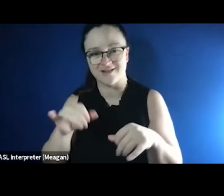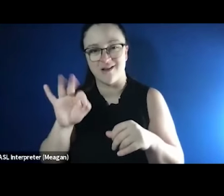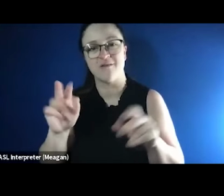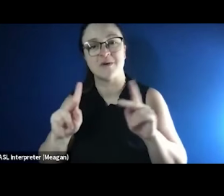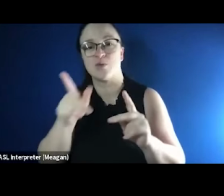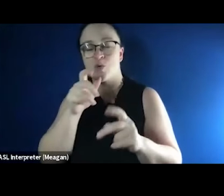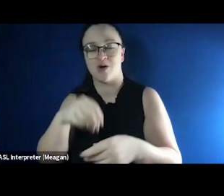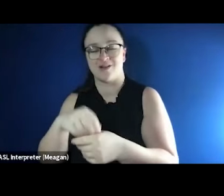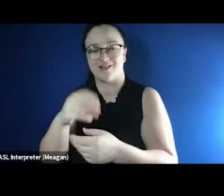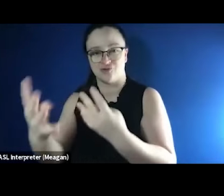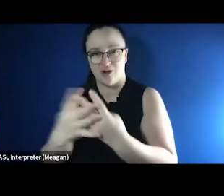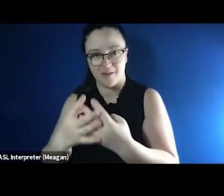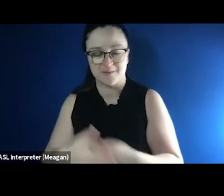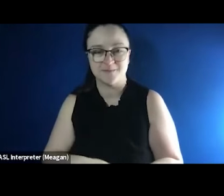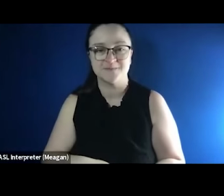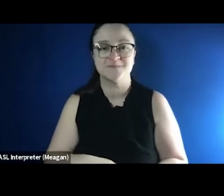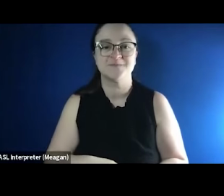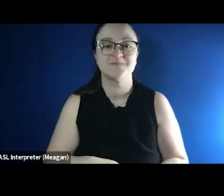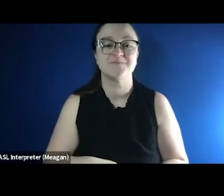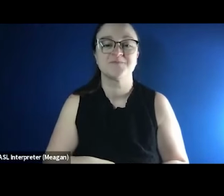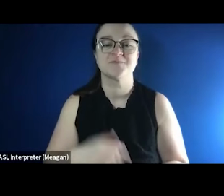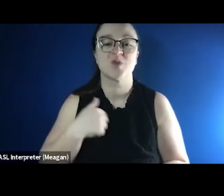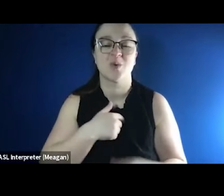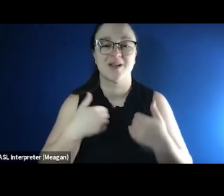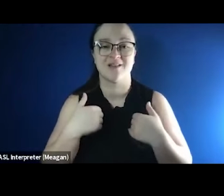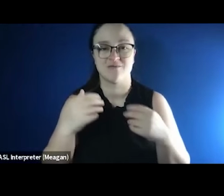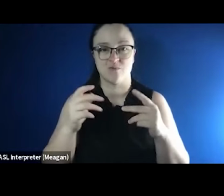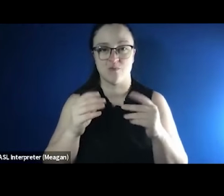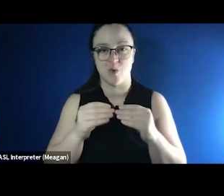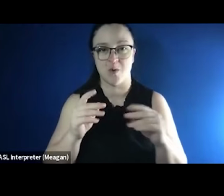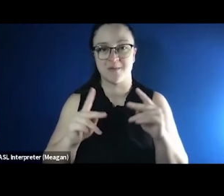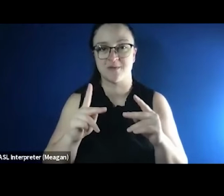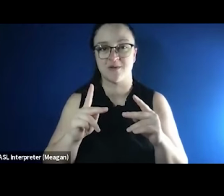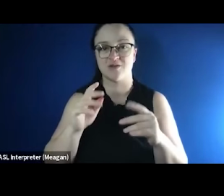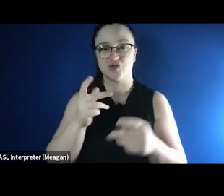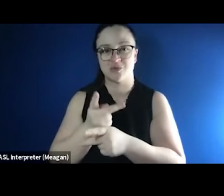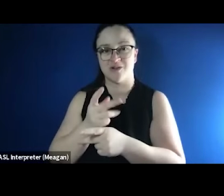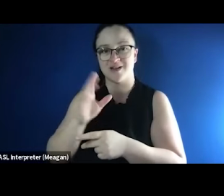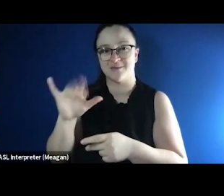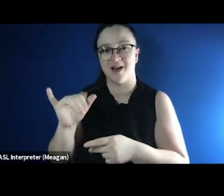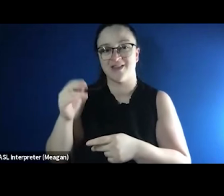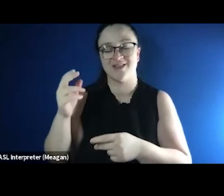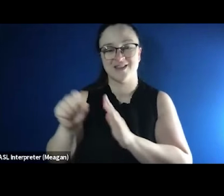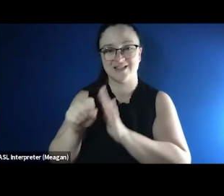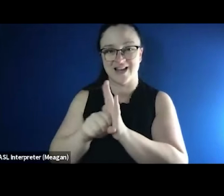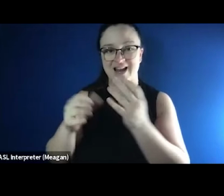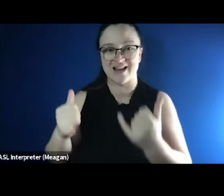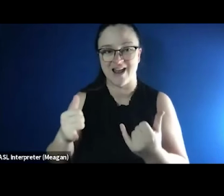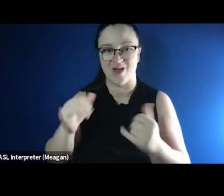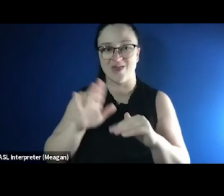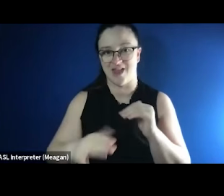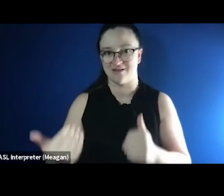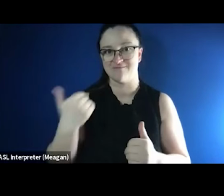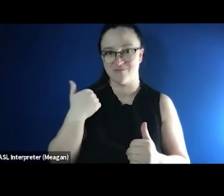persons supervised by the state in all settings of the criminal legal system than there has been historically.